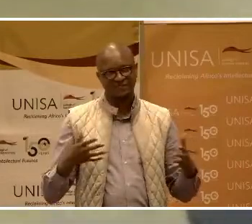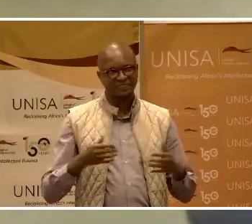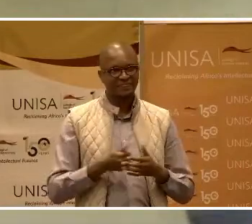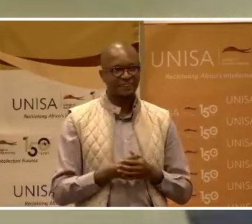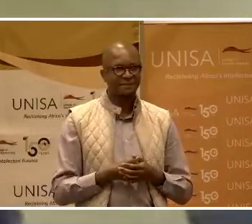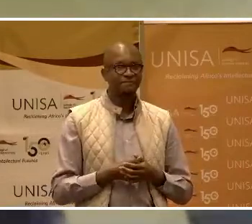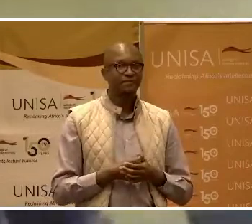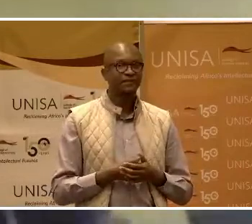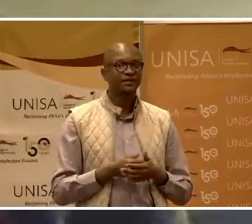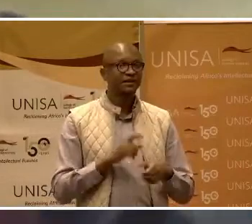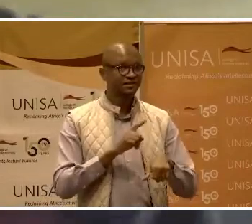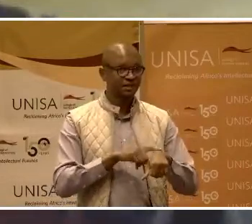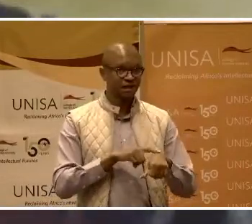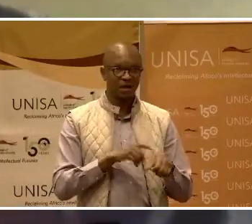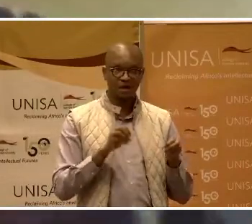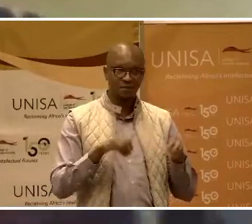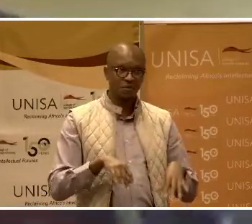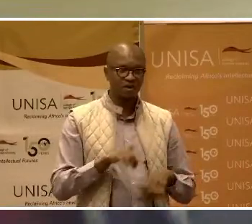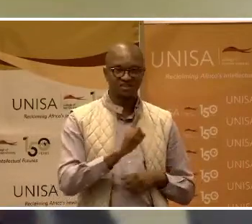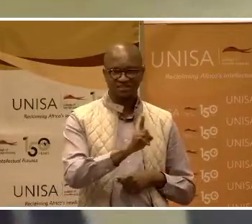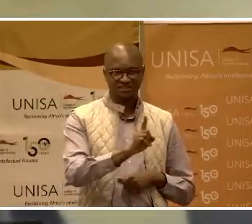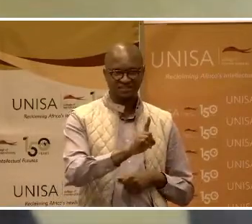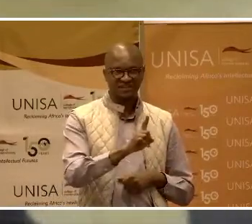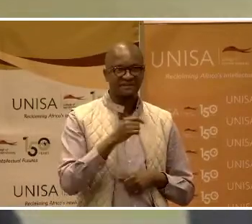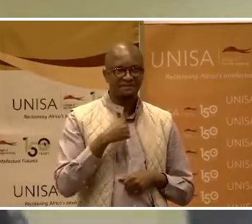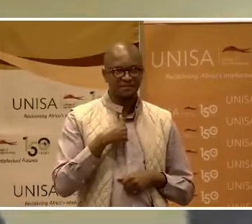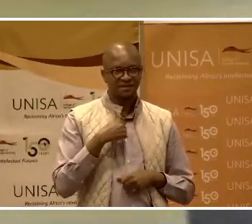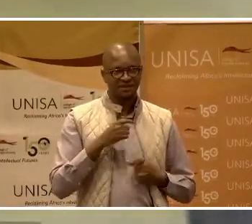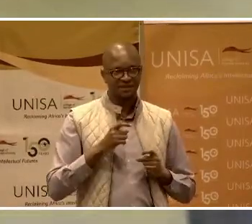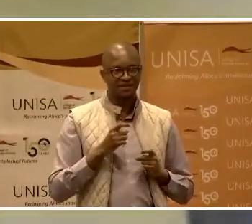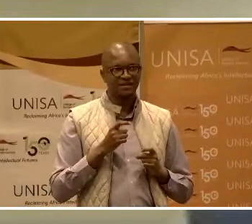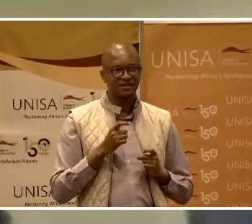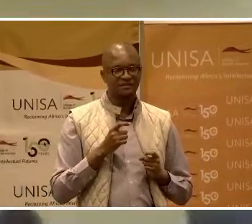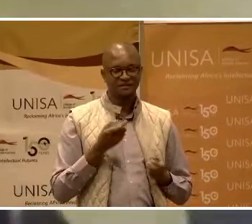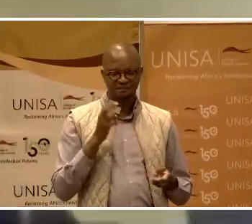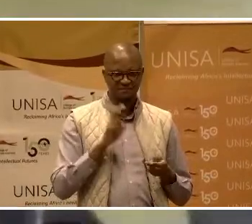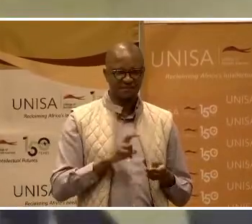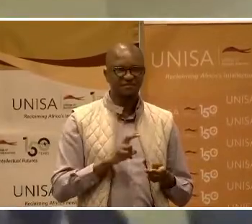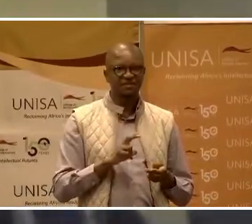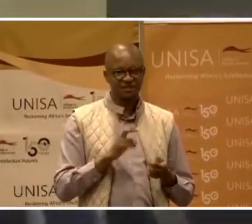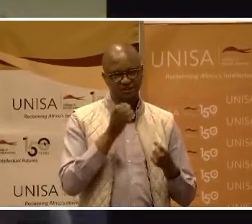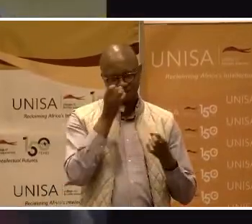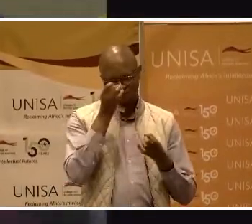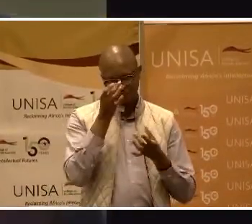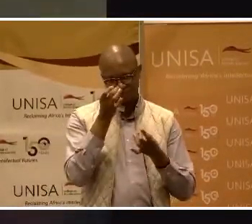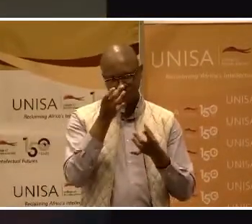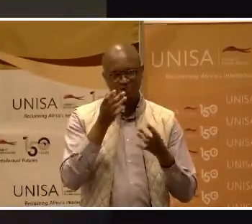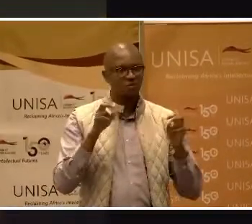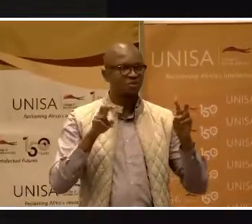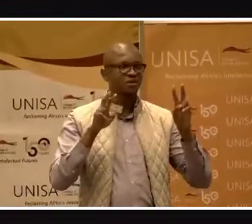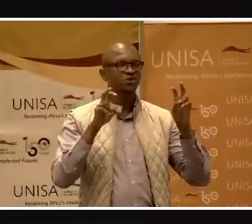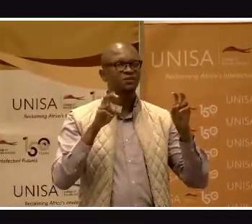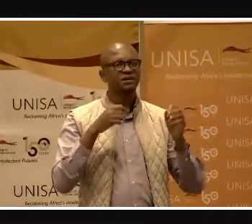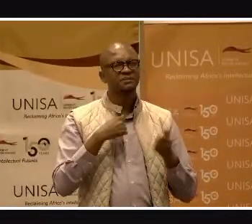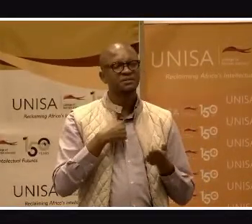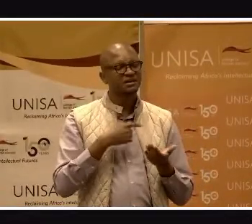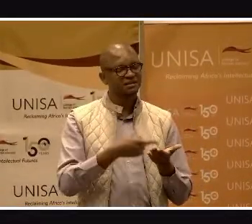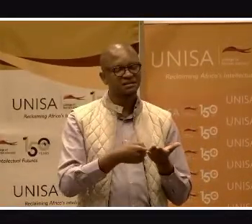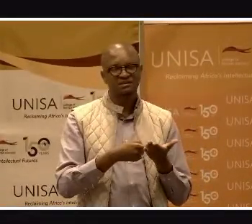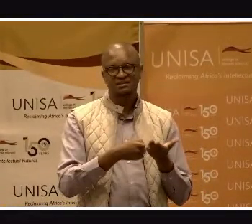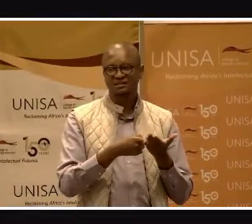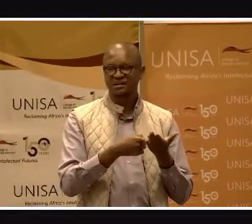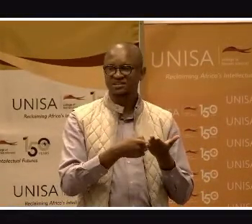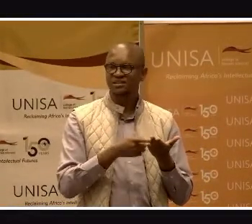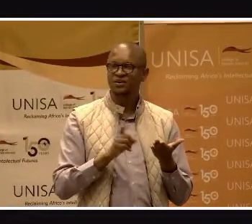Without wasting most of our time, I want to quickly intimate you with the topic of my discussion. The topic of my